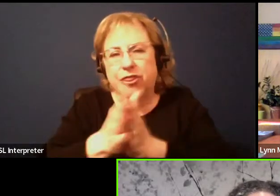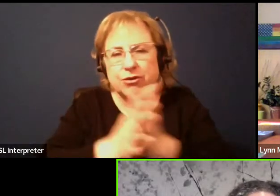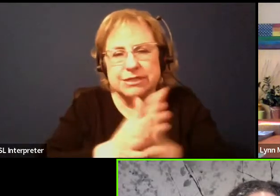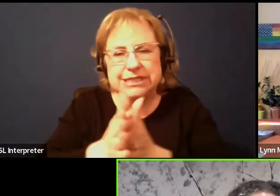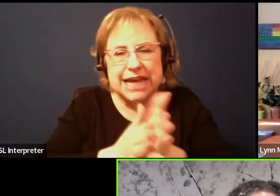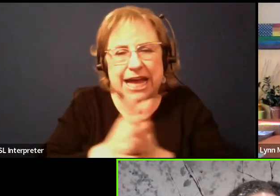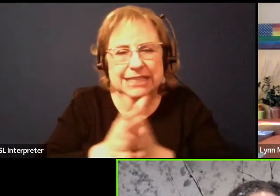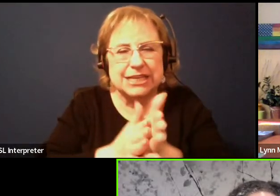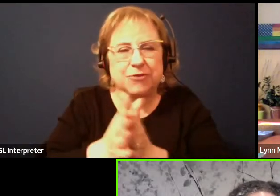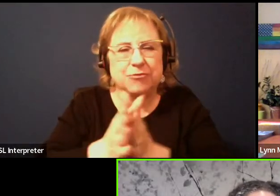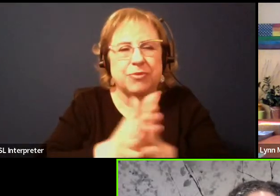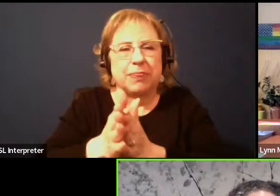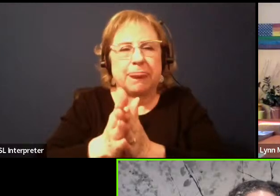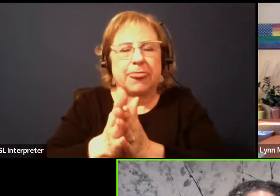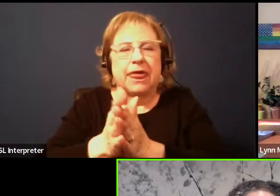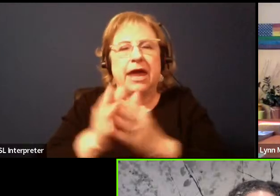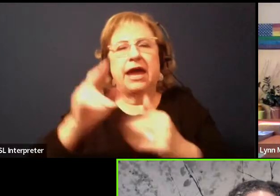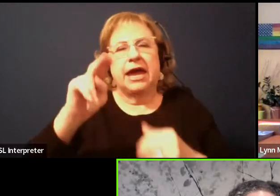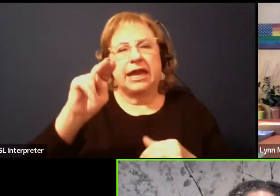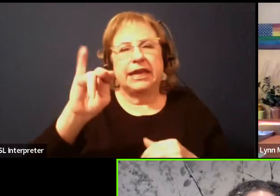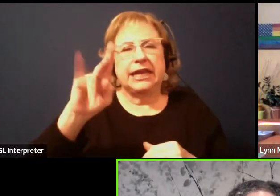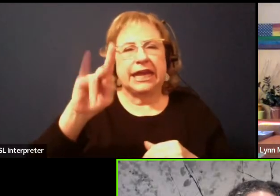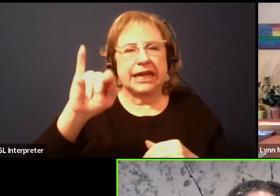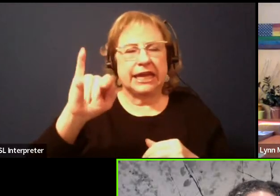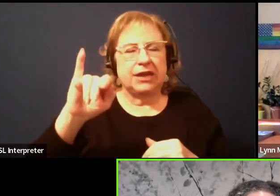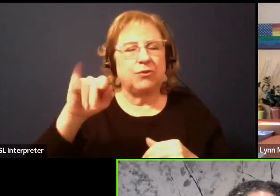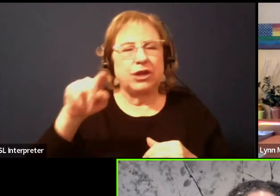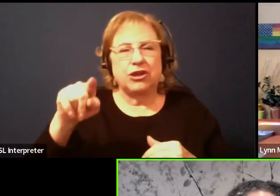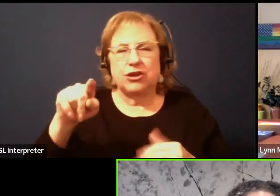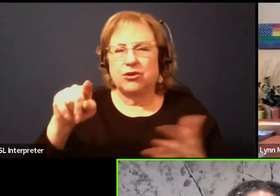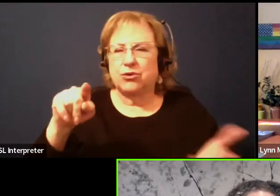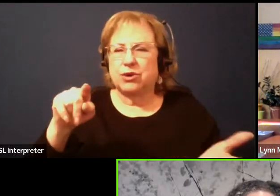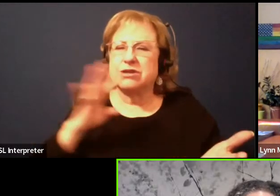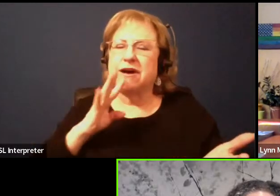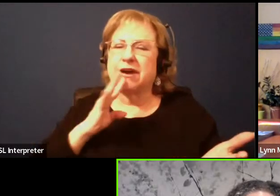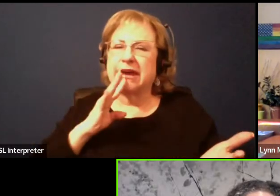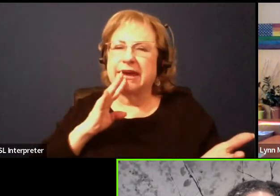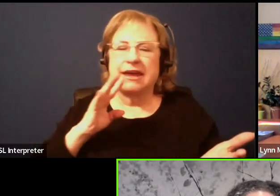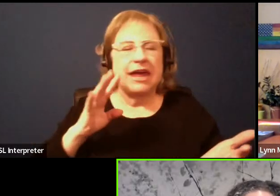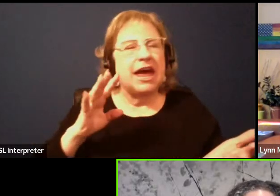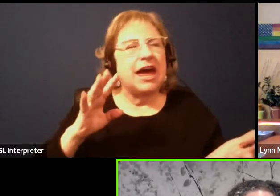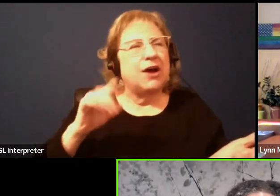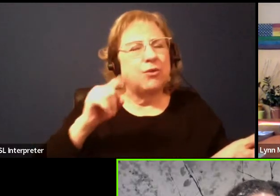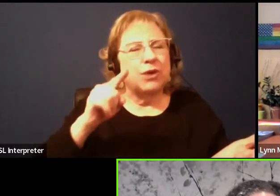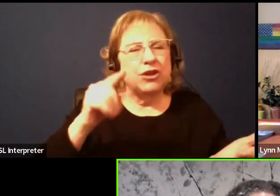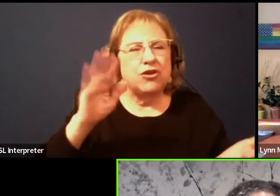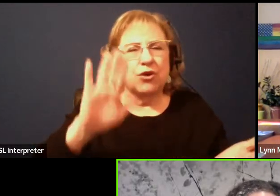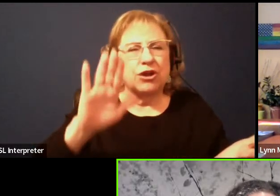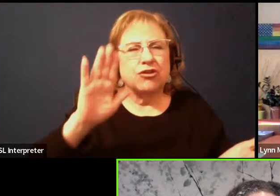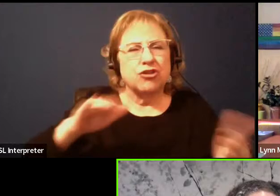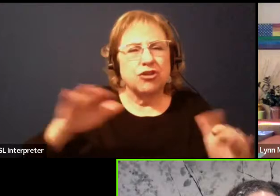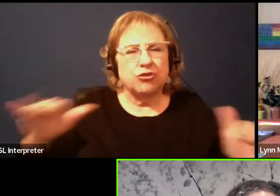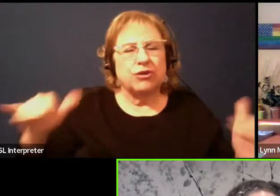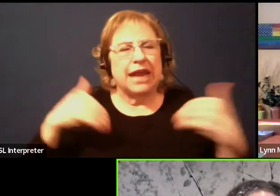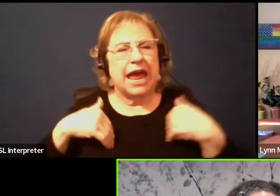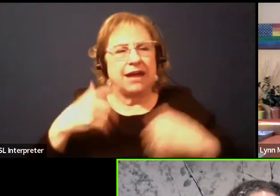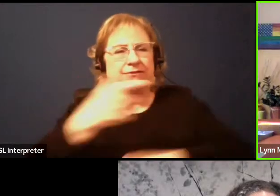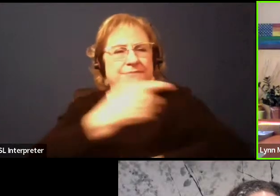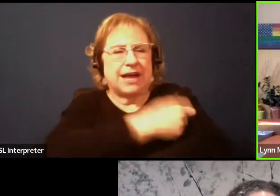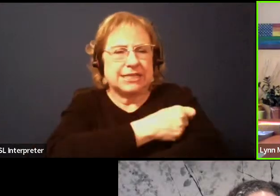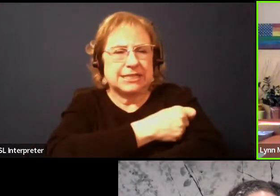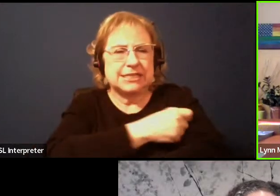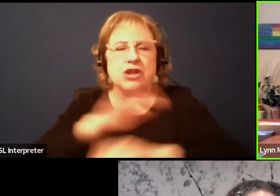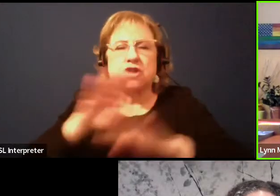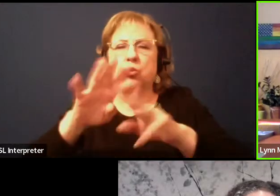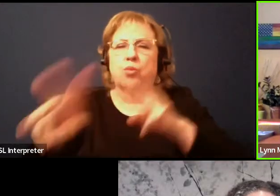about, just this sense of relief too, when you get your kids vaccinated, that the sort of the world opens up for them even more. How